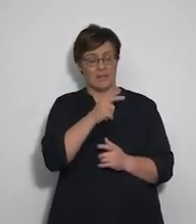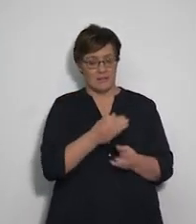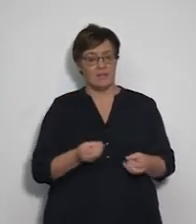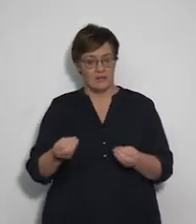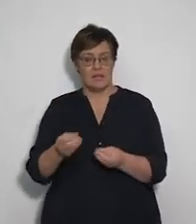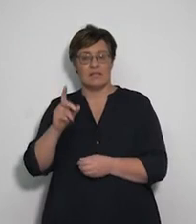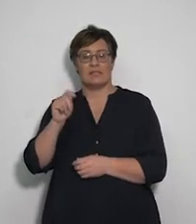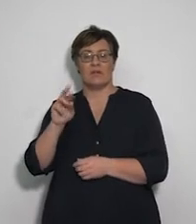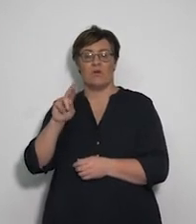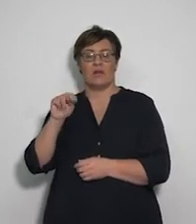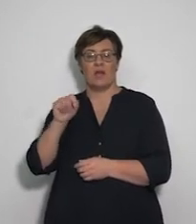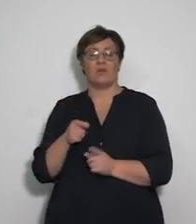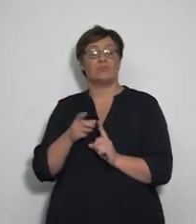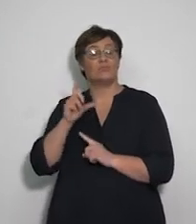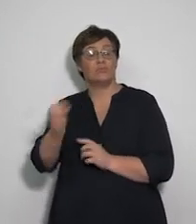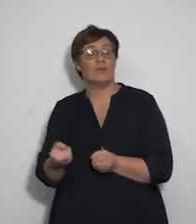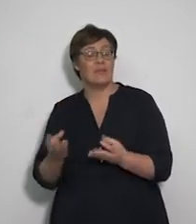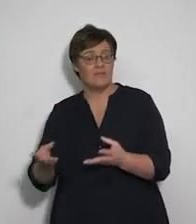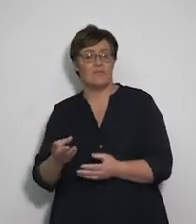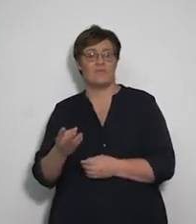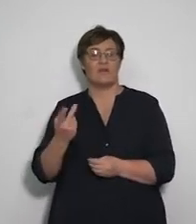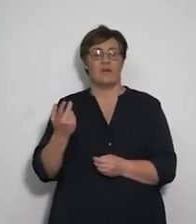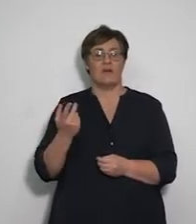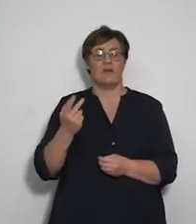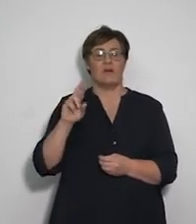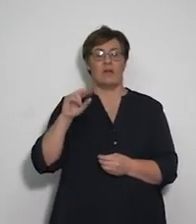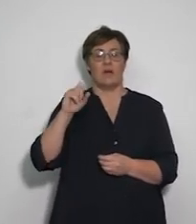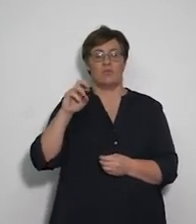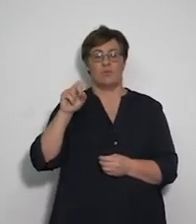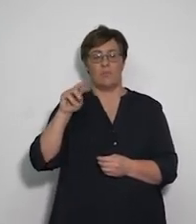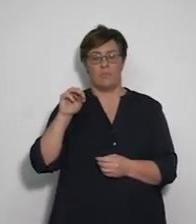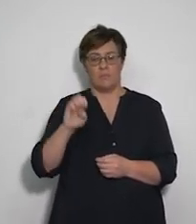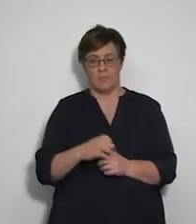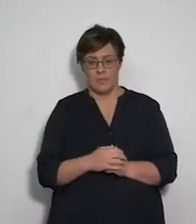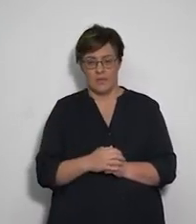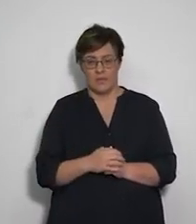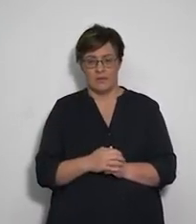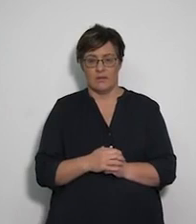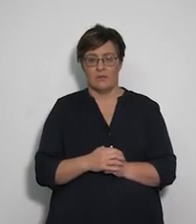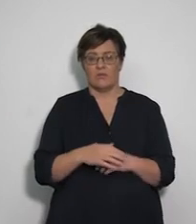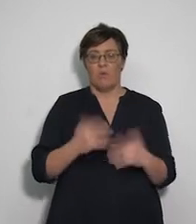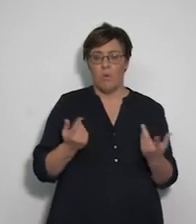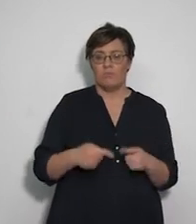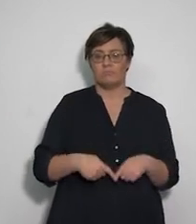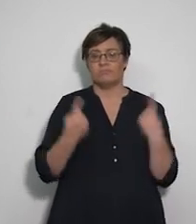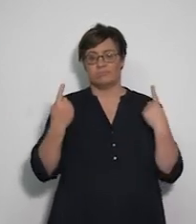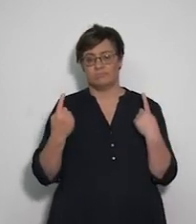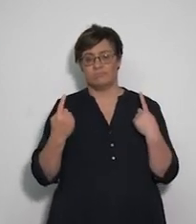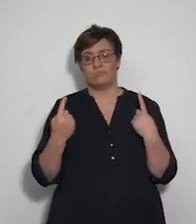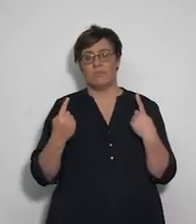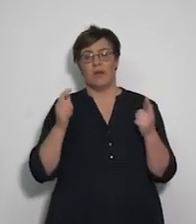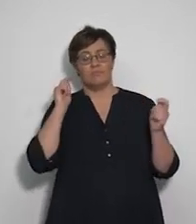brought by the tRNA to the ribosome. In turn, this leads to a different protein or an altered